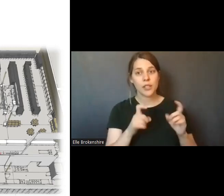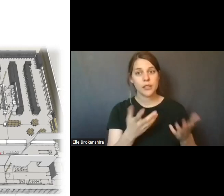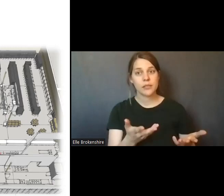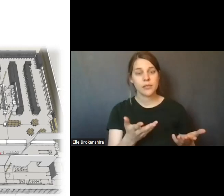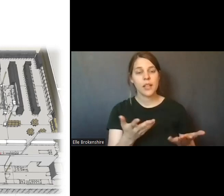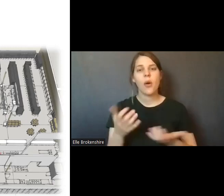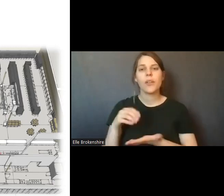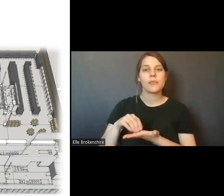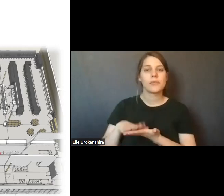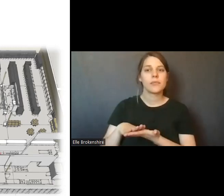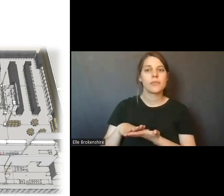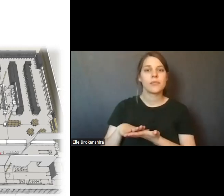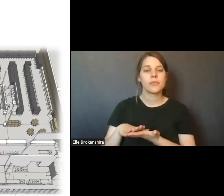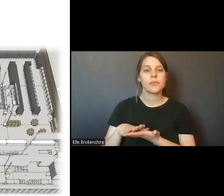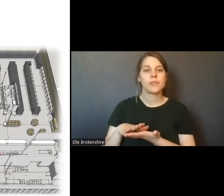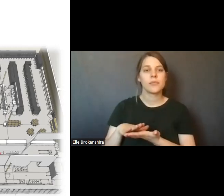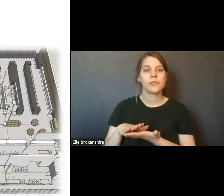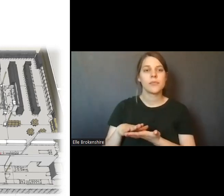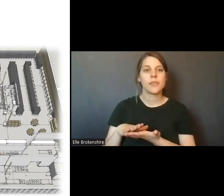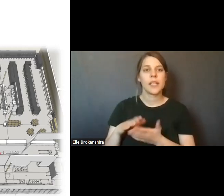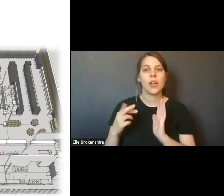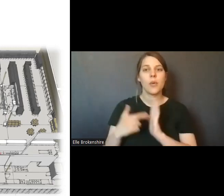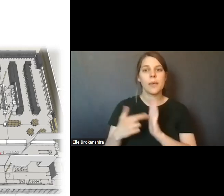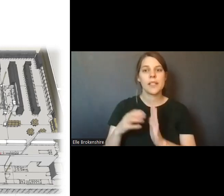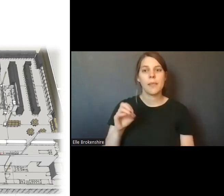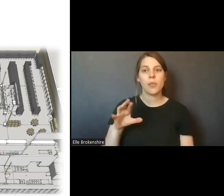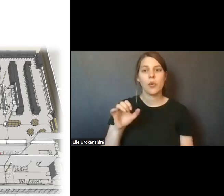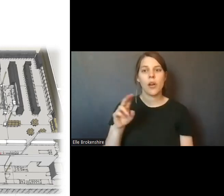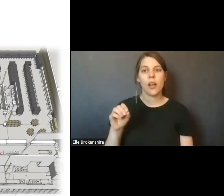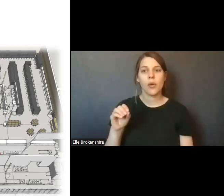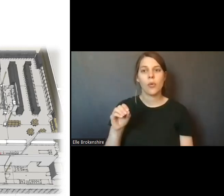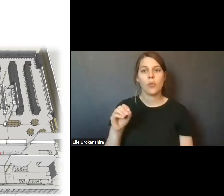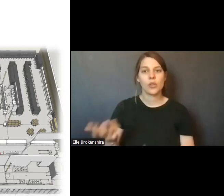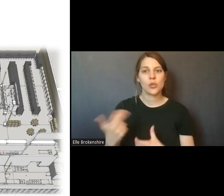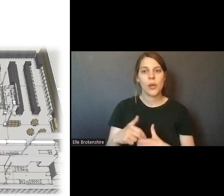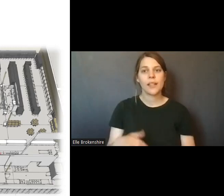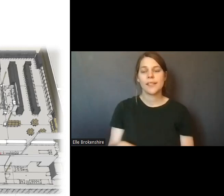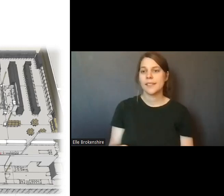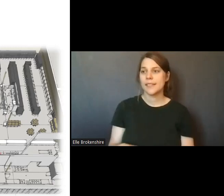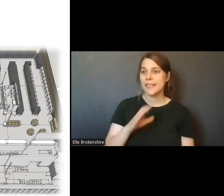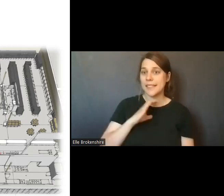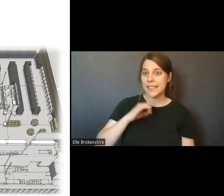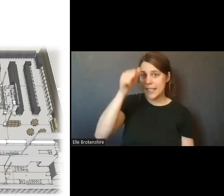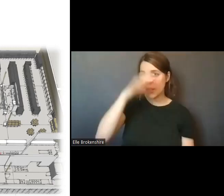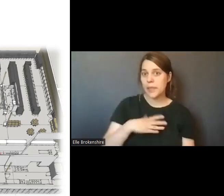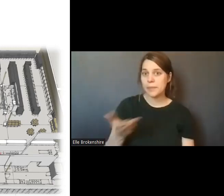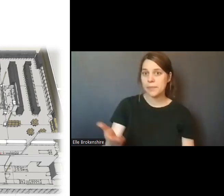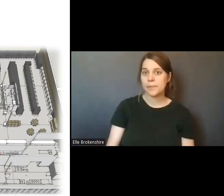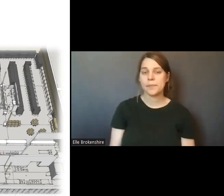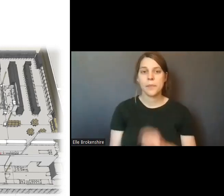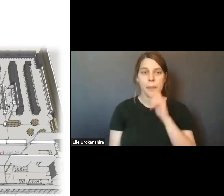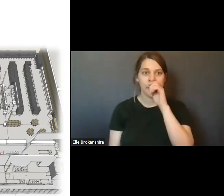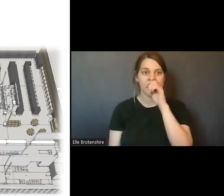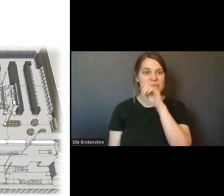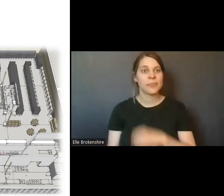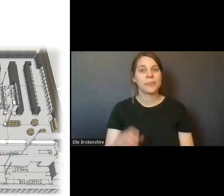I guess, before that Representative Murano has joined us. Sorry, Councilman. Thank you. Given that Abdullah